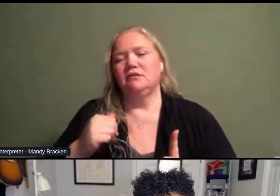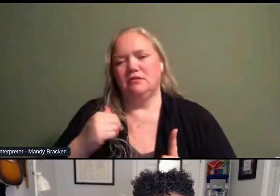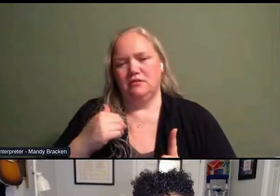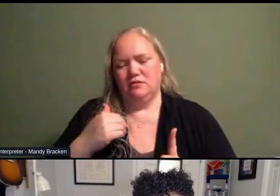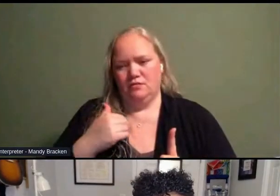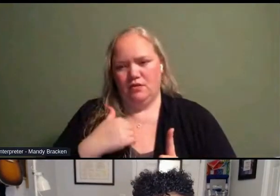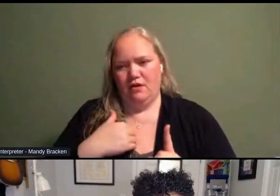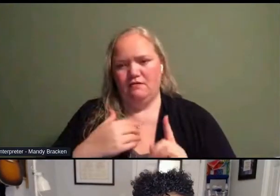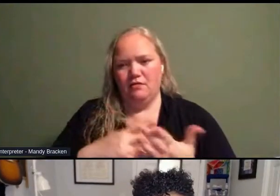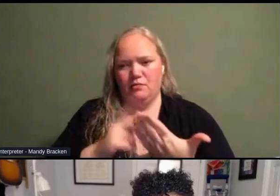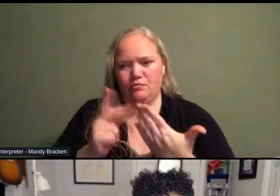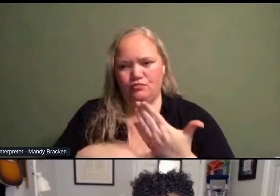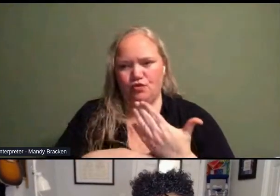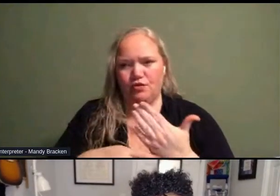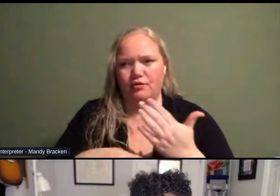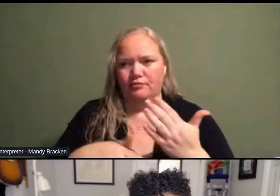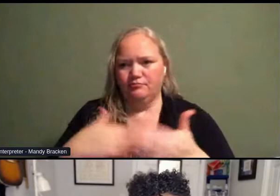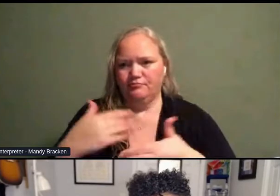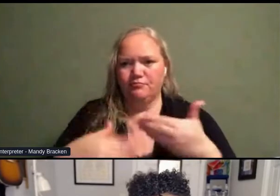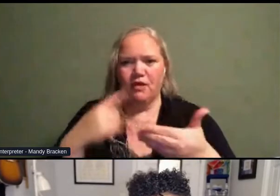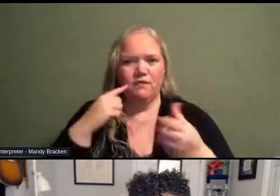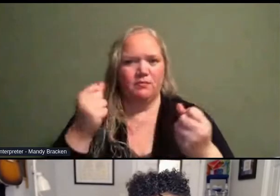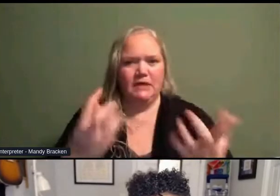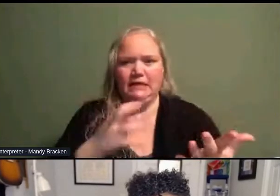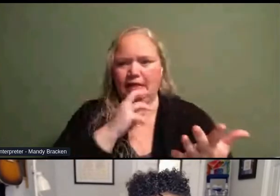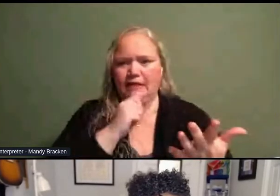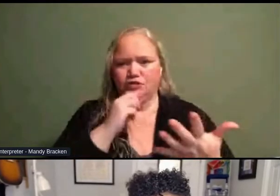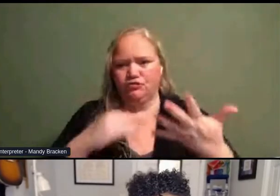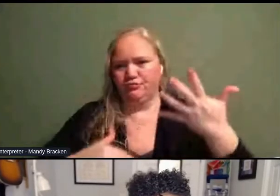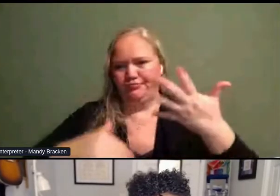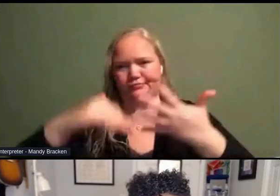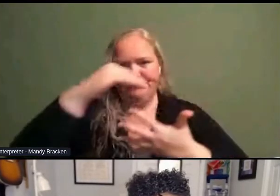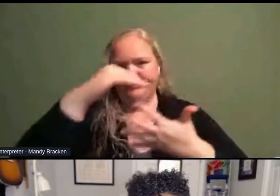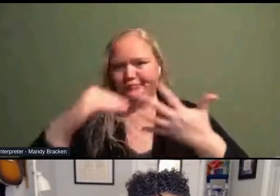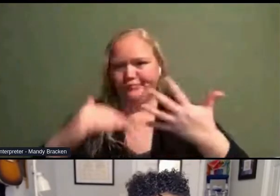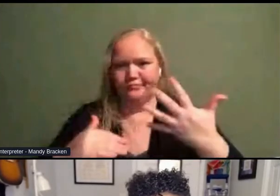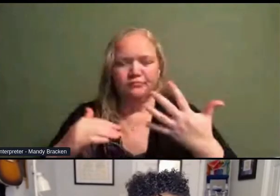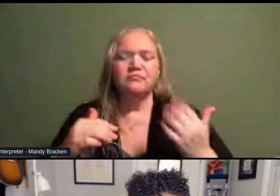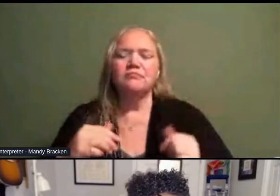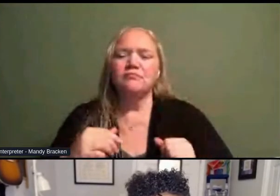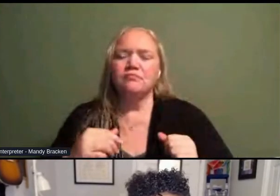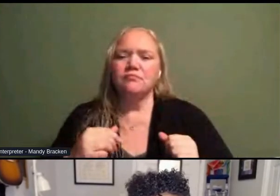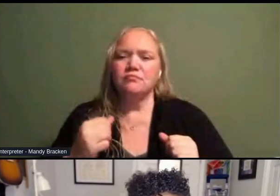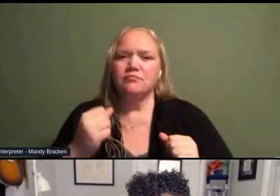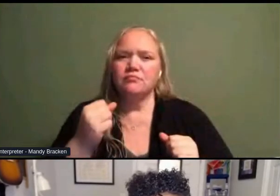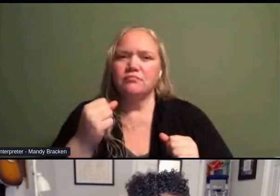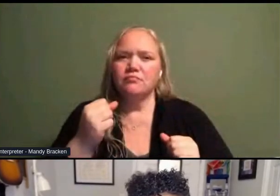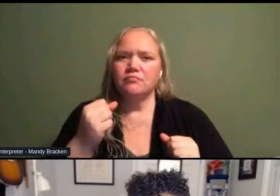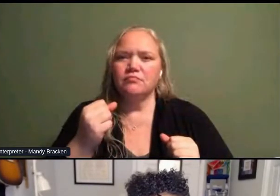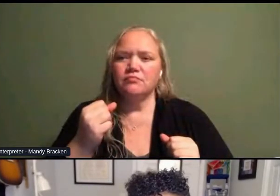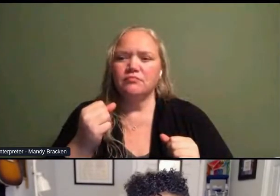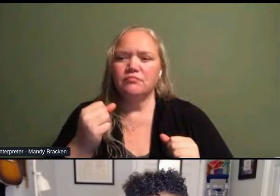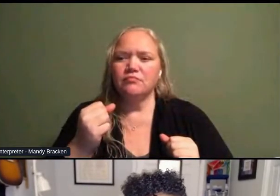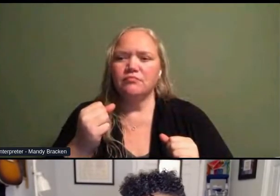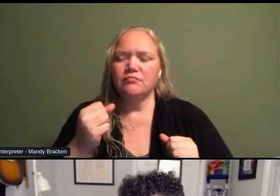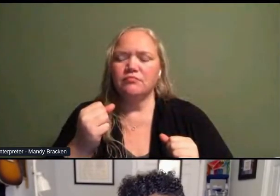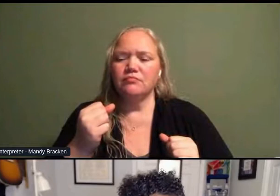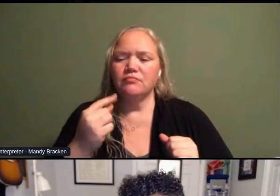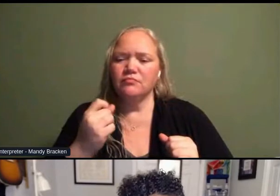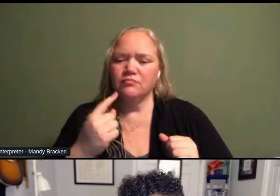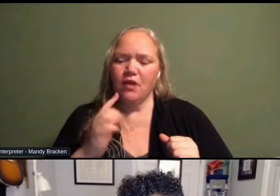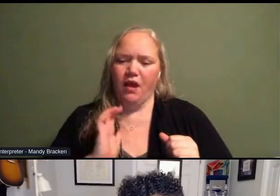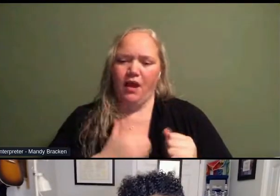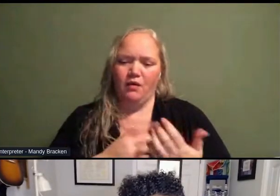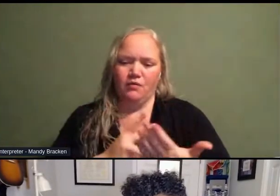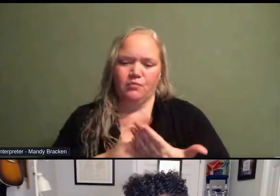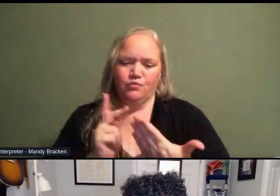starting 4 and going up. We see holistic approach. Our programming has a holistic approach of reaching multiple